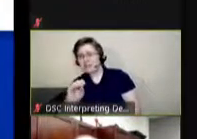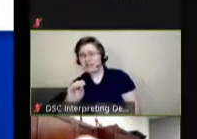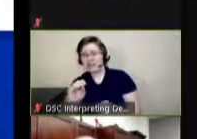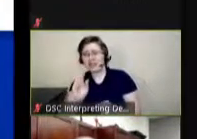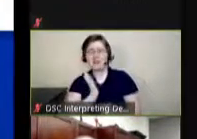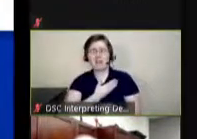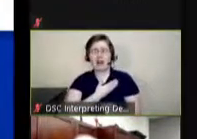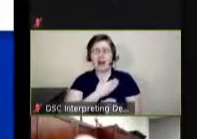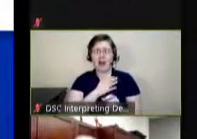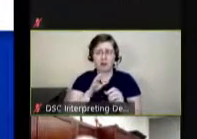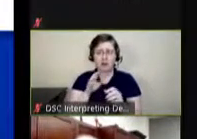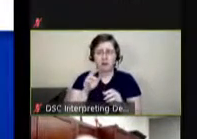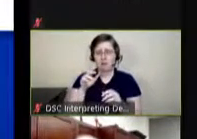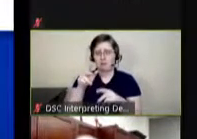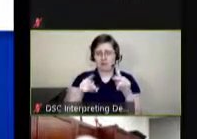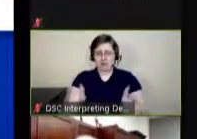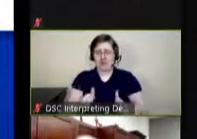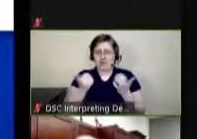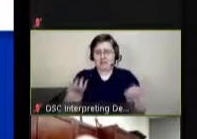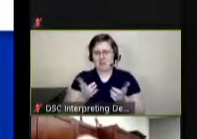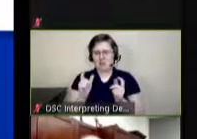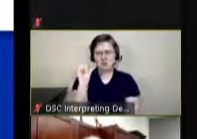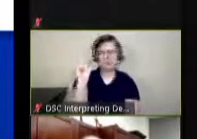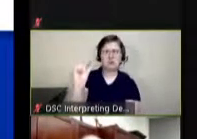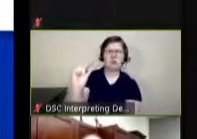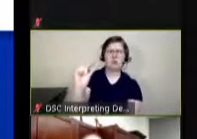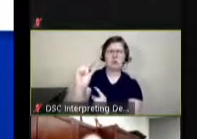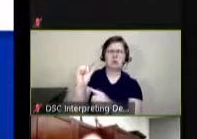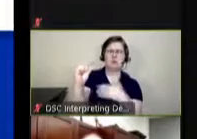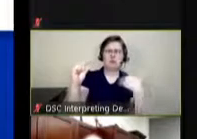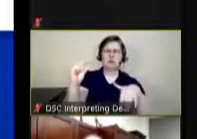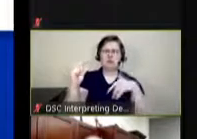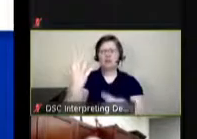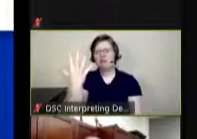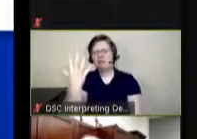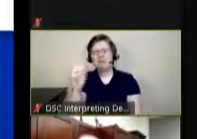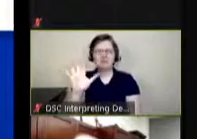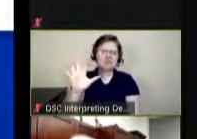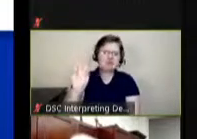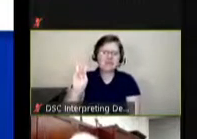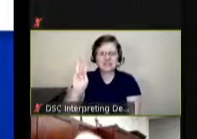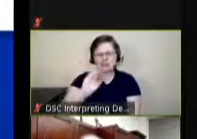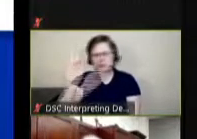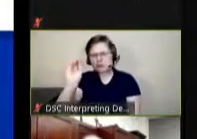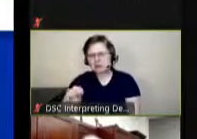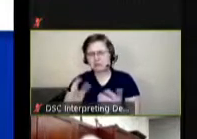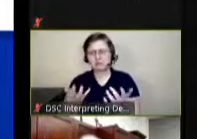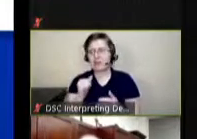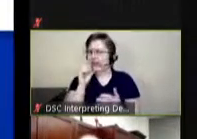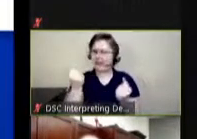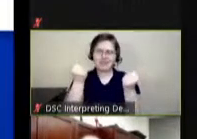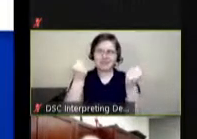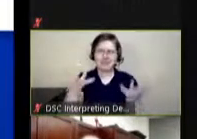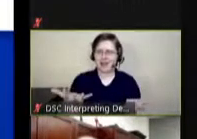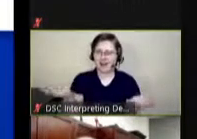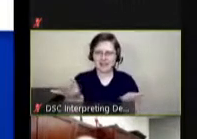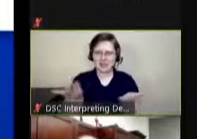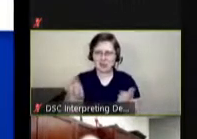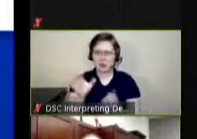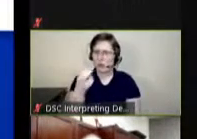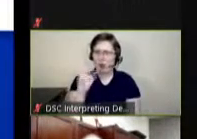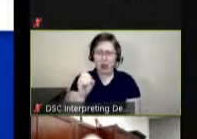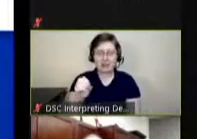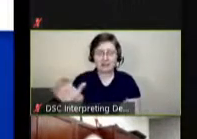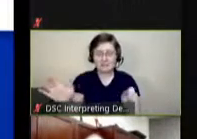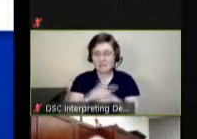population. So it's very, very small at this point, five or six. So we don't have a lot of supply in the state or in the